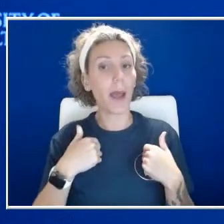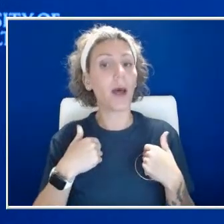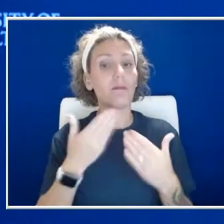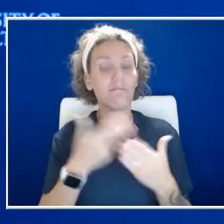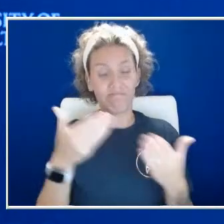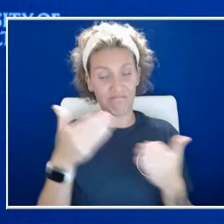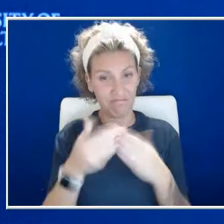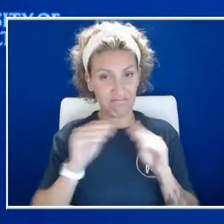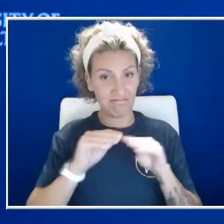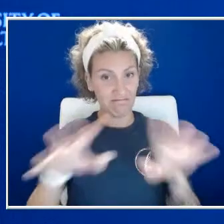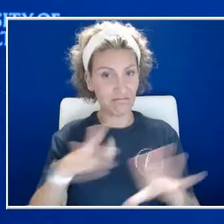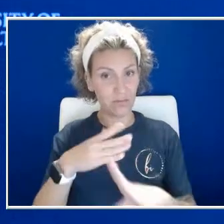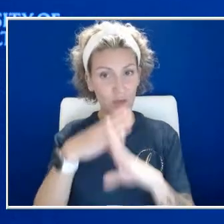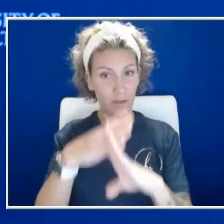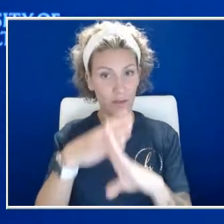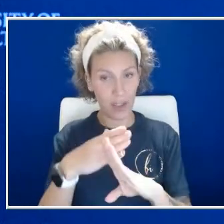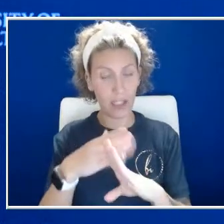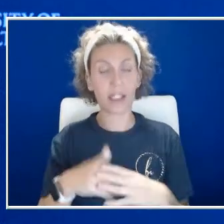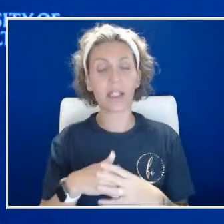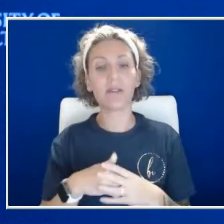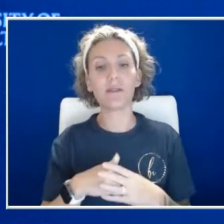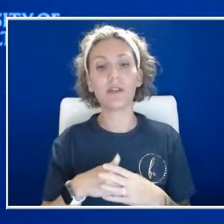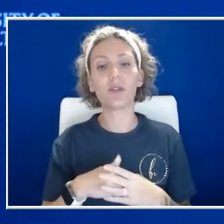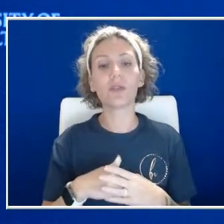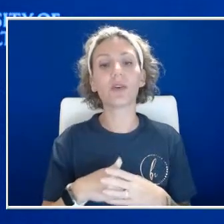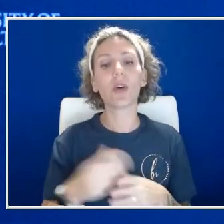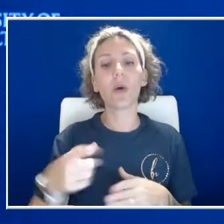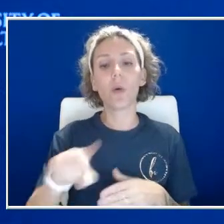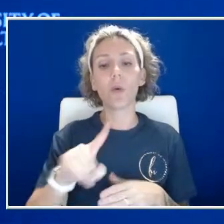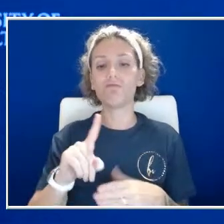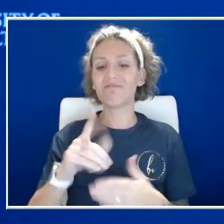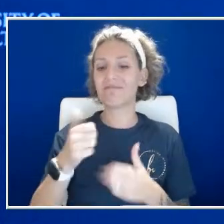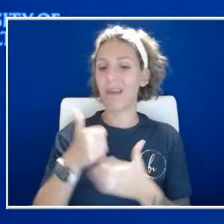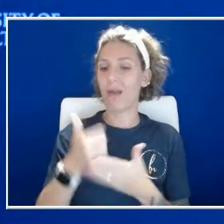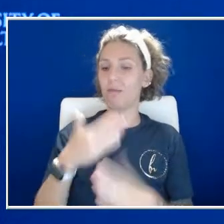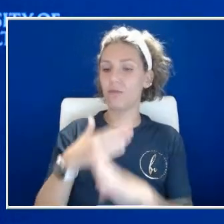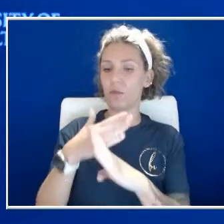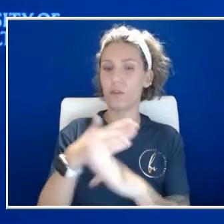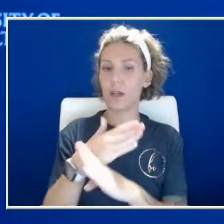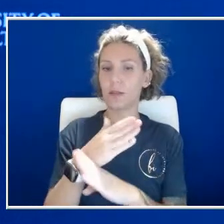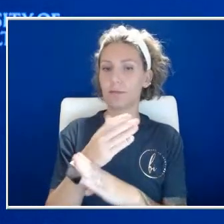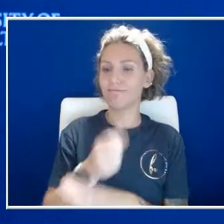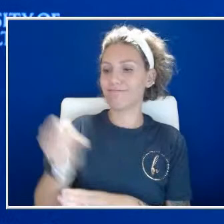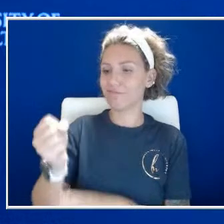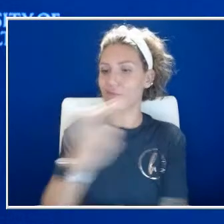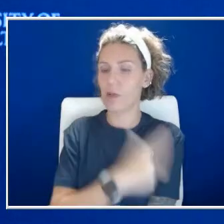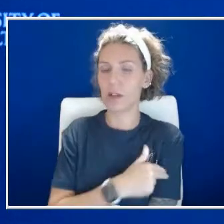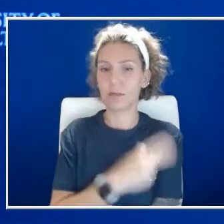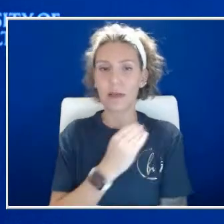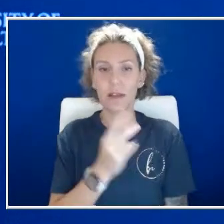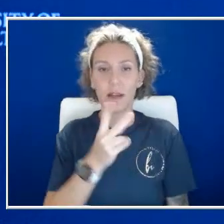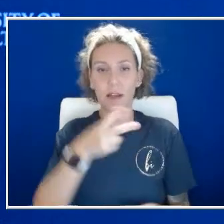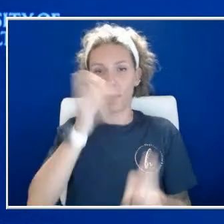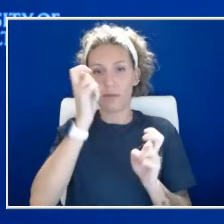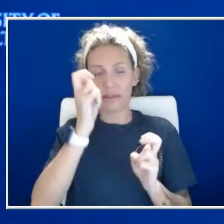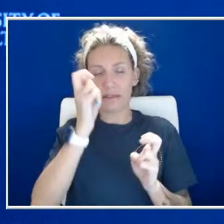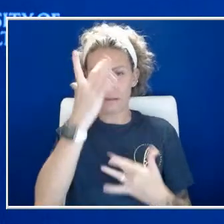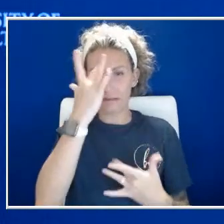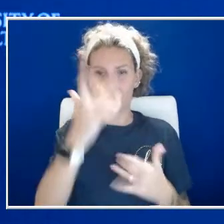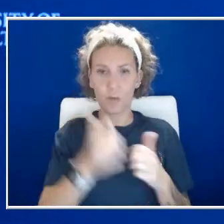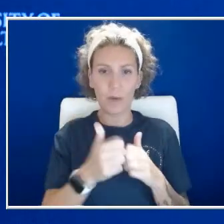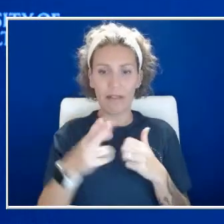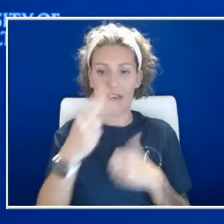preventive products to help prevent those hospitalizations and those severe illness in those highest risk patients, both for very